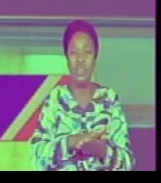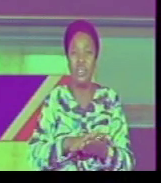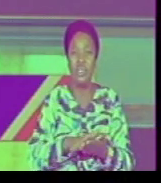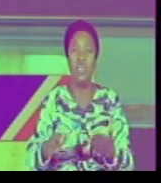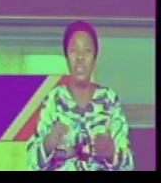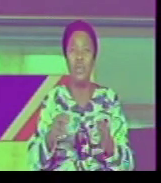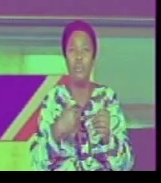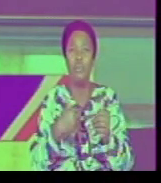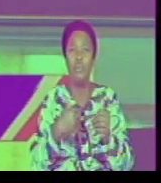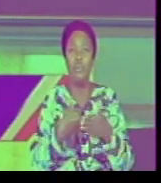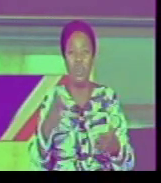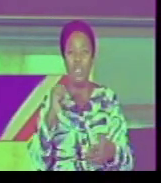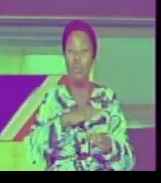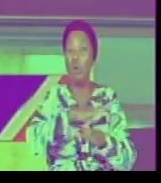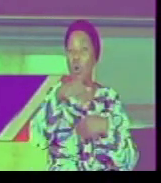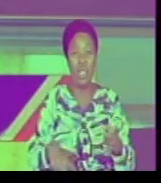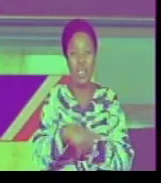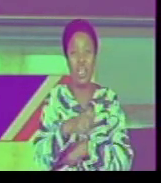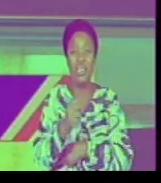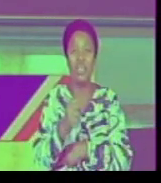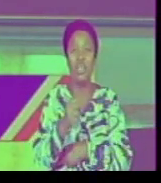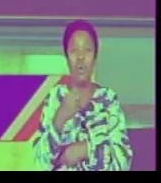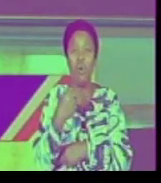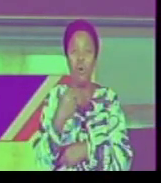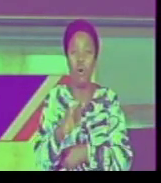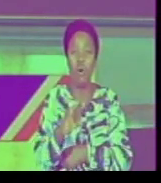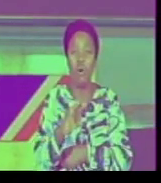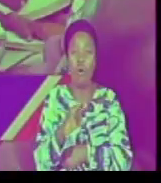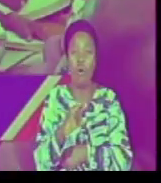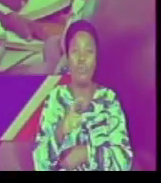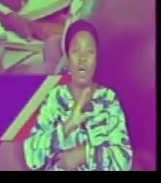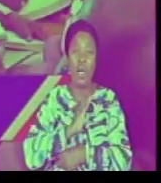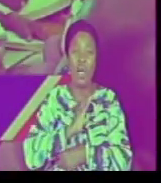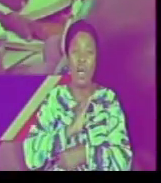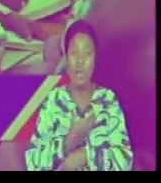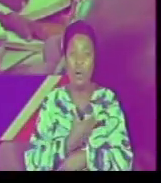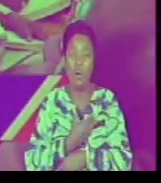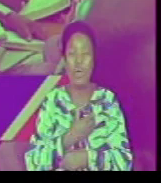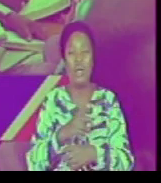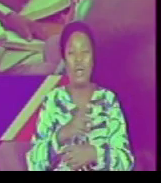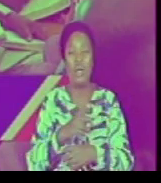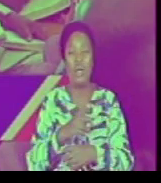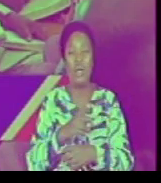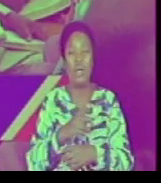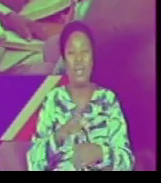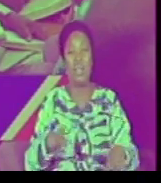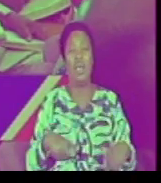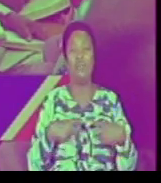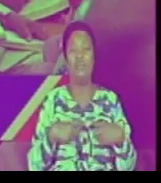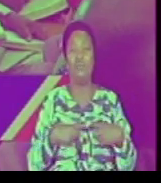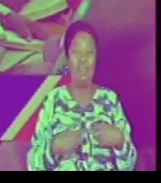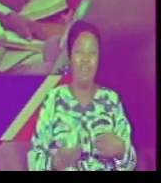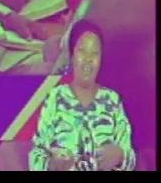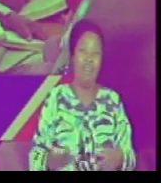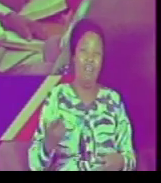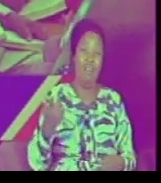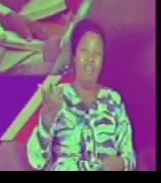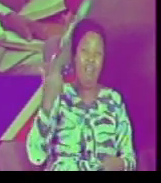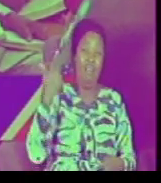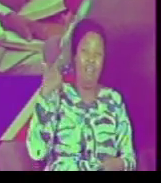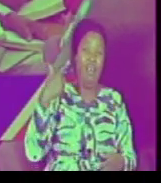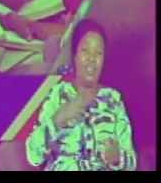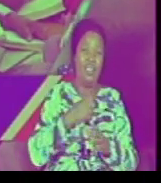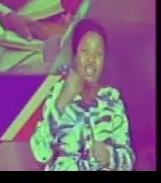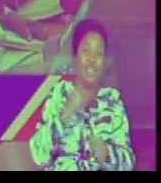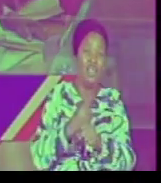the days of our life. Last year, the previous years, if holiness